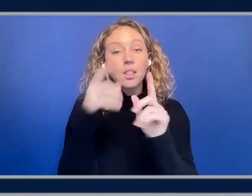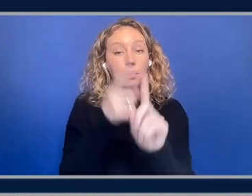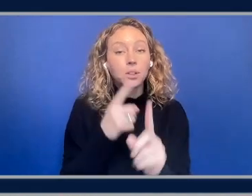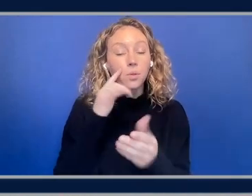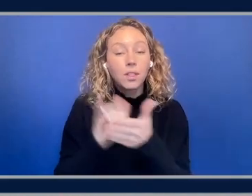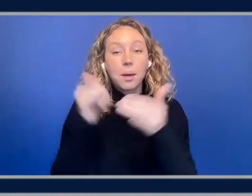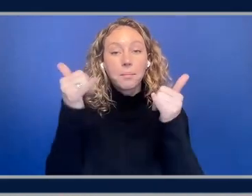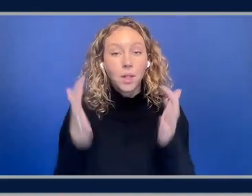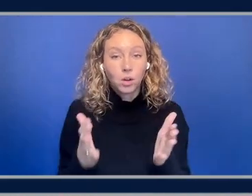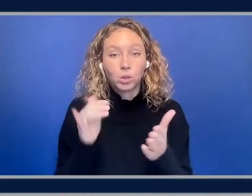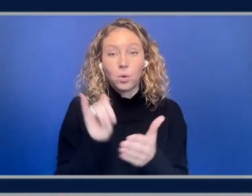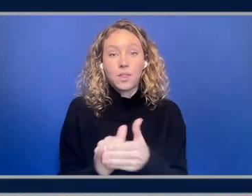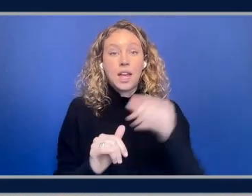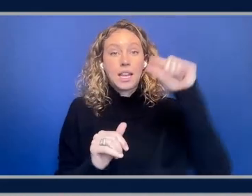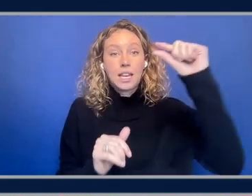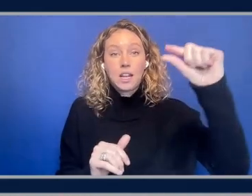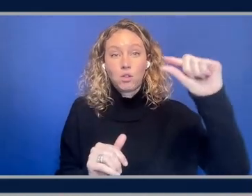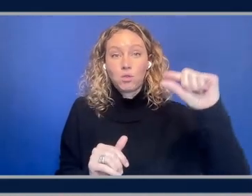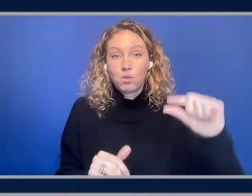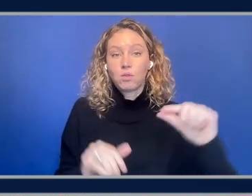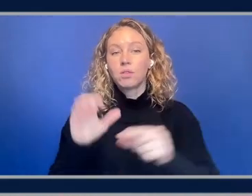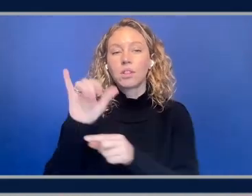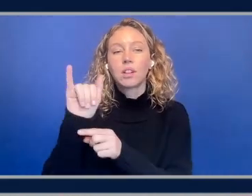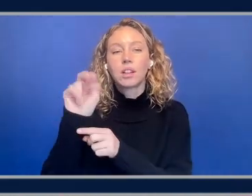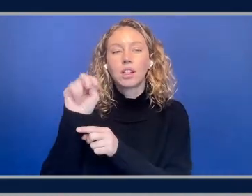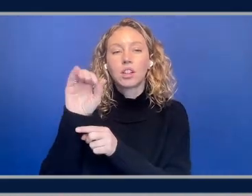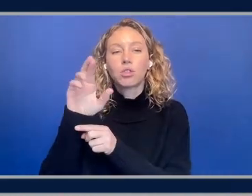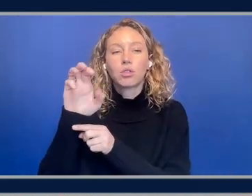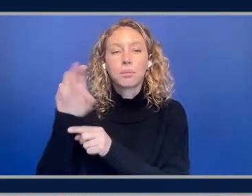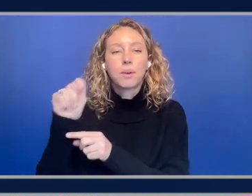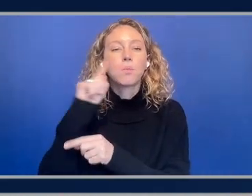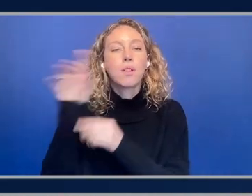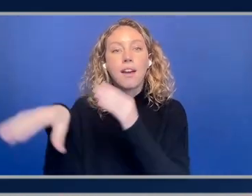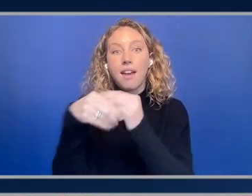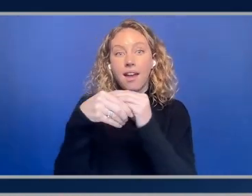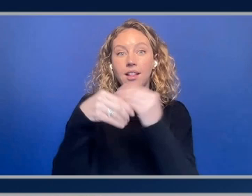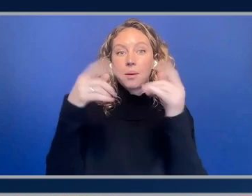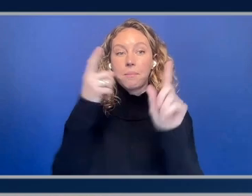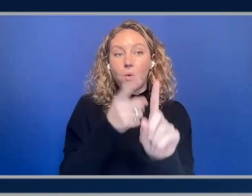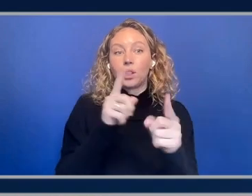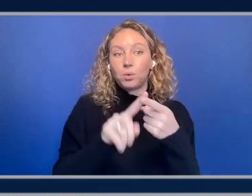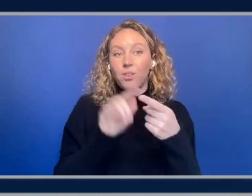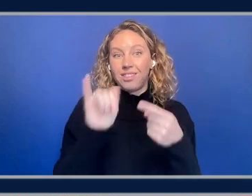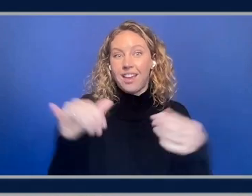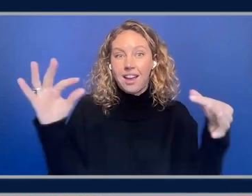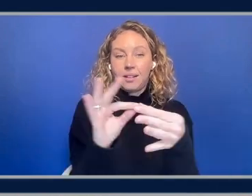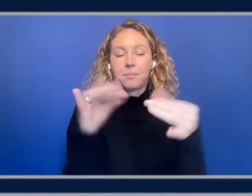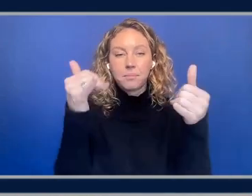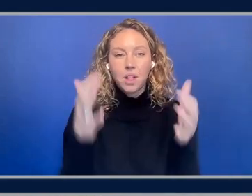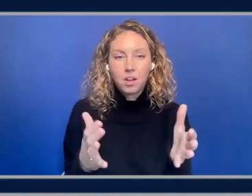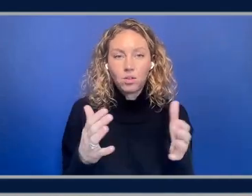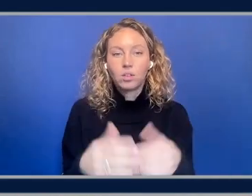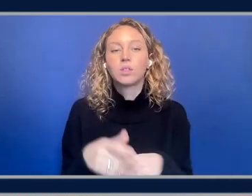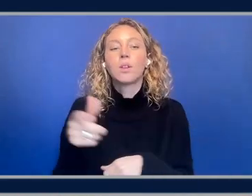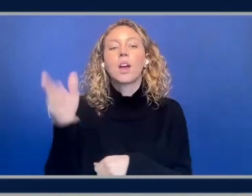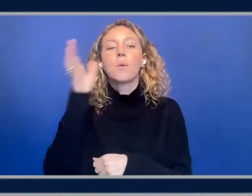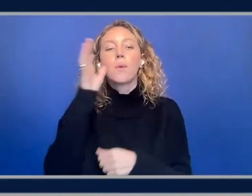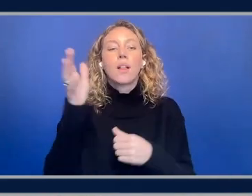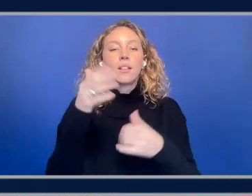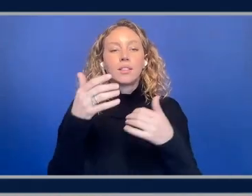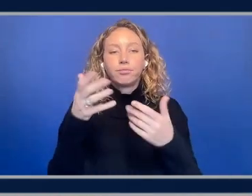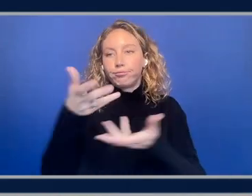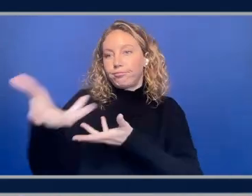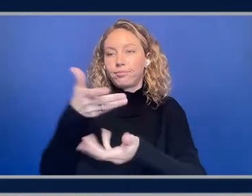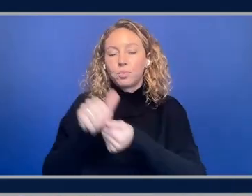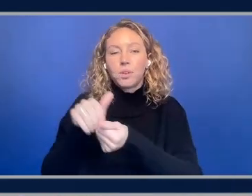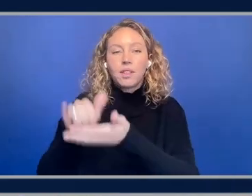increment here means we're going to be adding those points to this player. And then we do that, we simulate essentially playing, interacting with the server in their